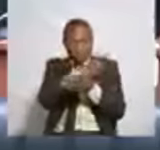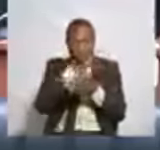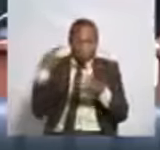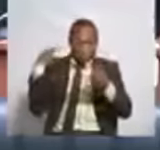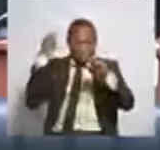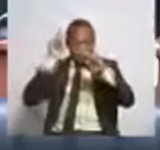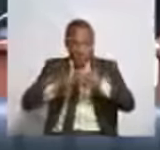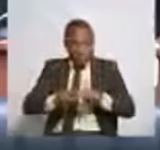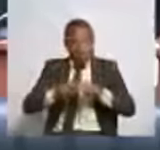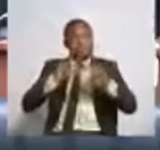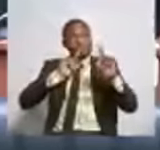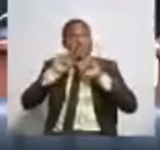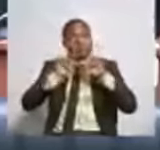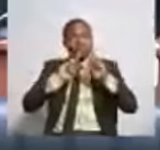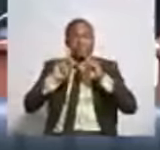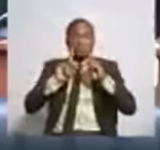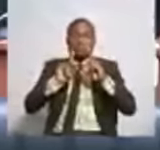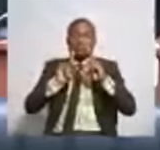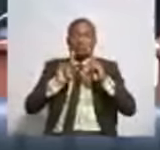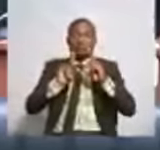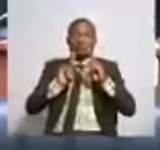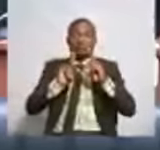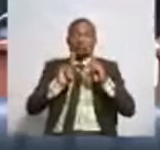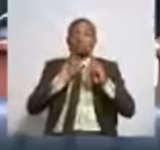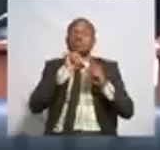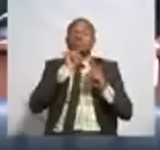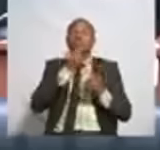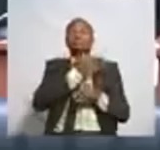to sit and debate on a non-issue.